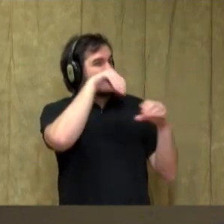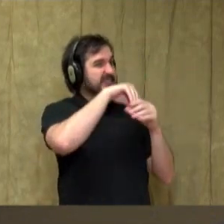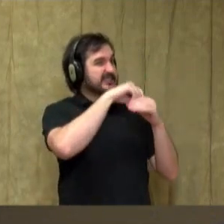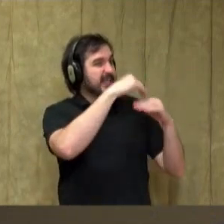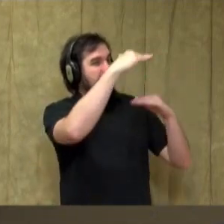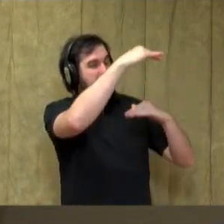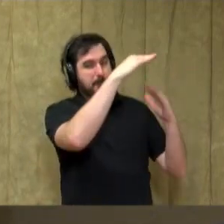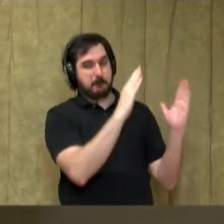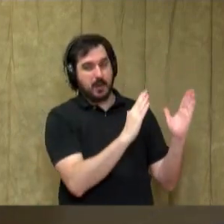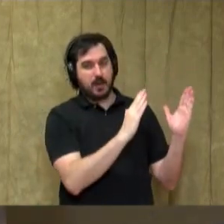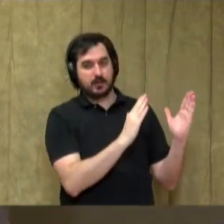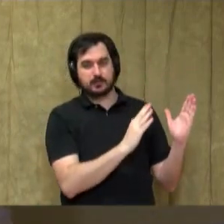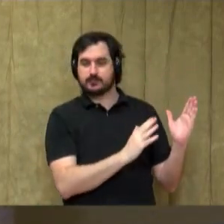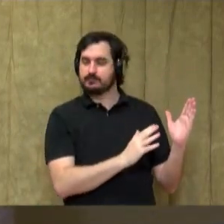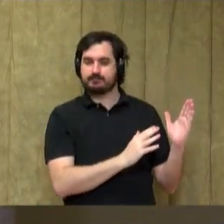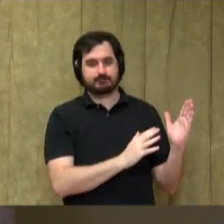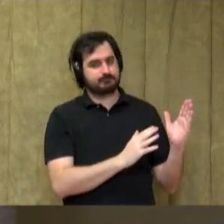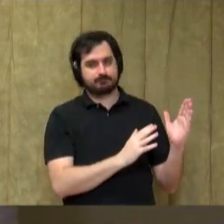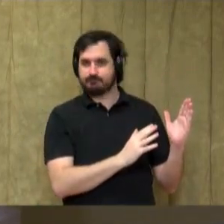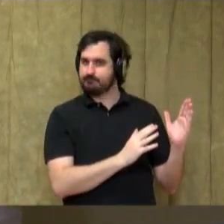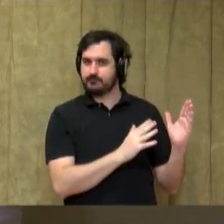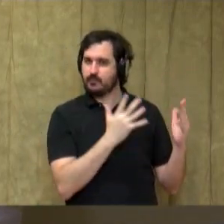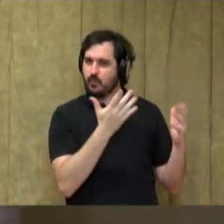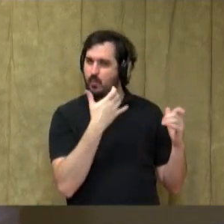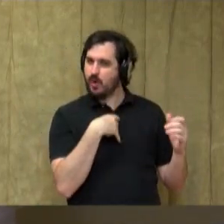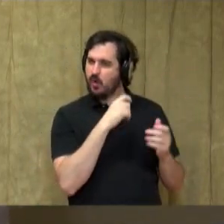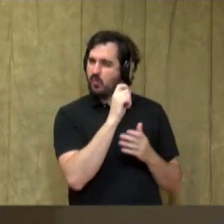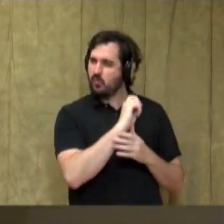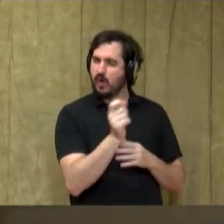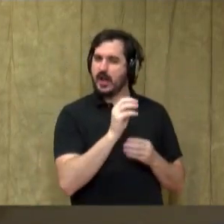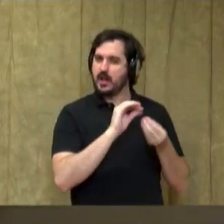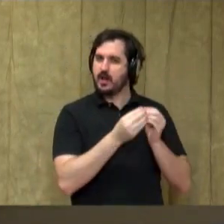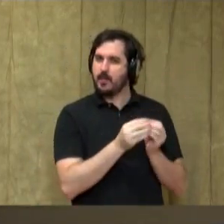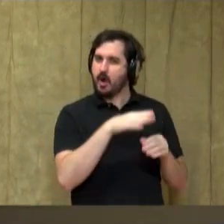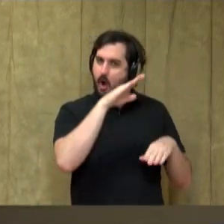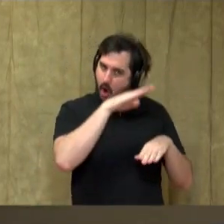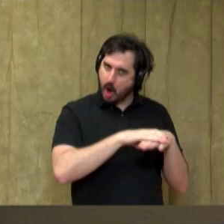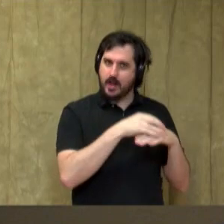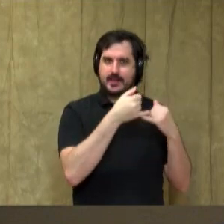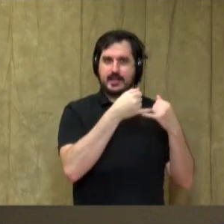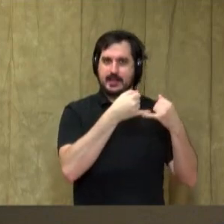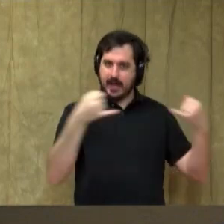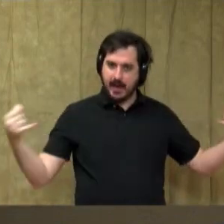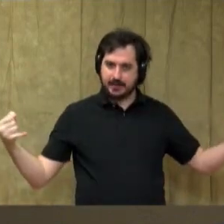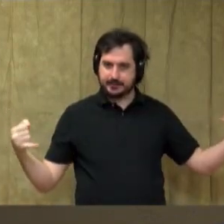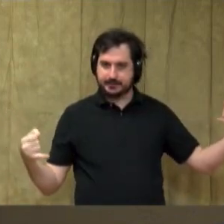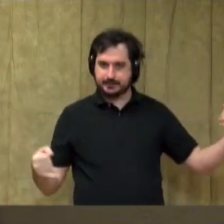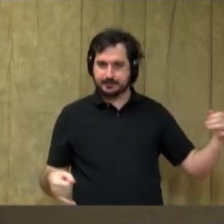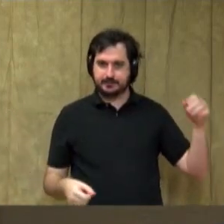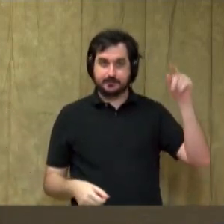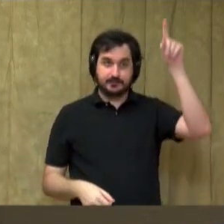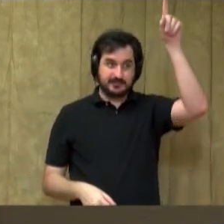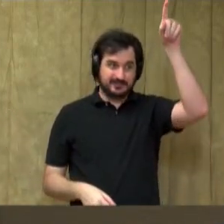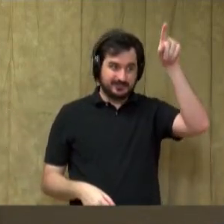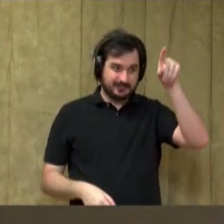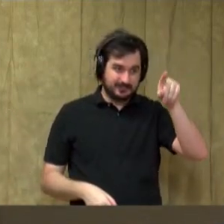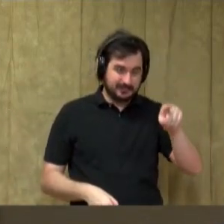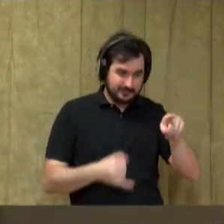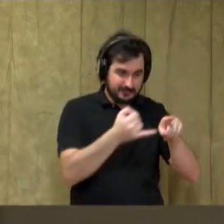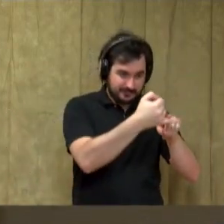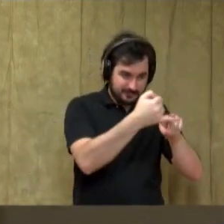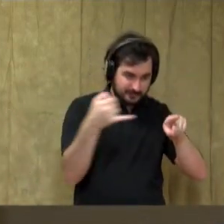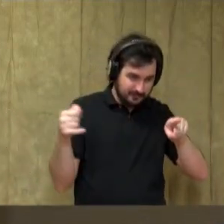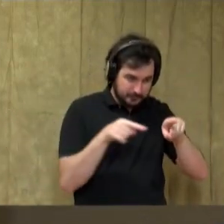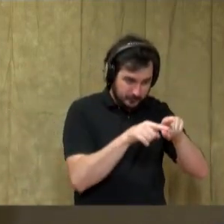empty space, but we always write our numbers right there on the line. So here is my 1, right there, just like that.